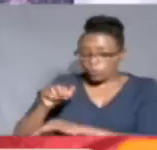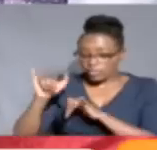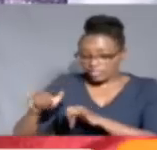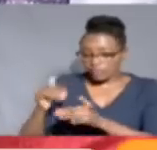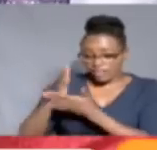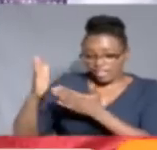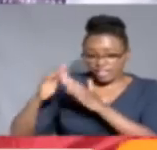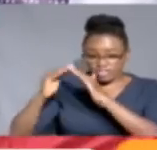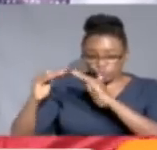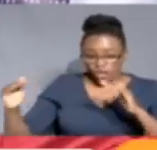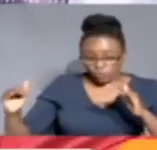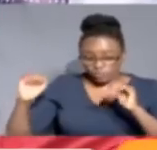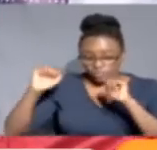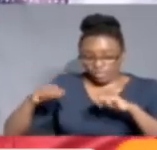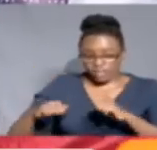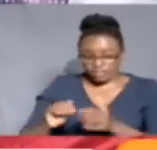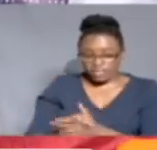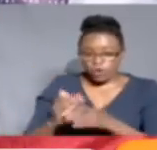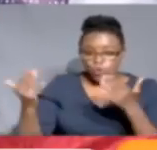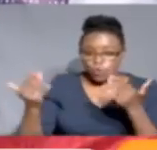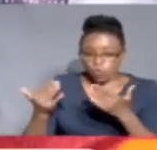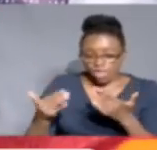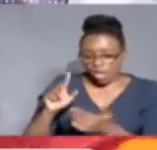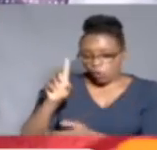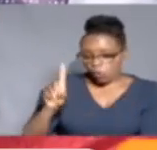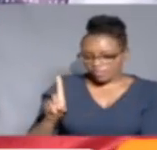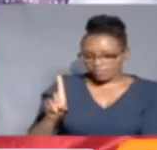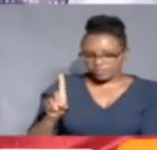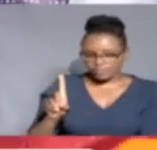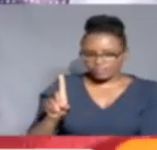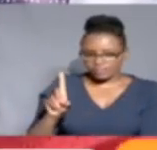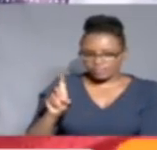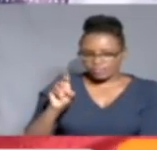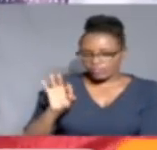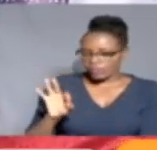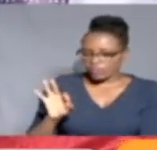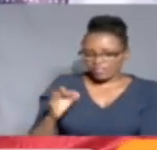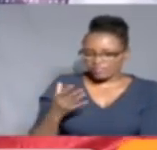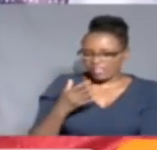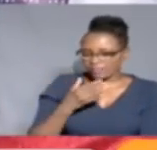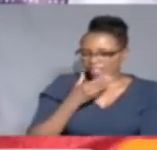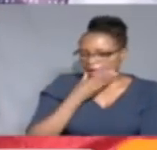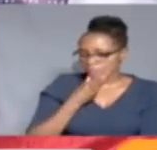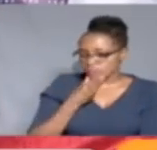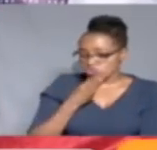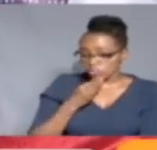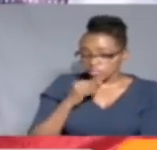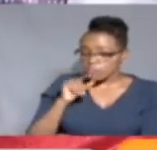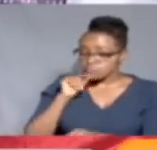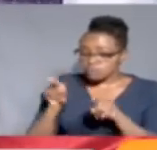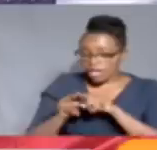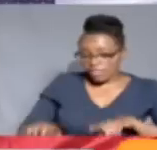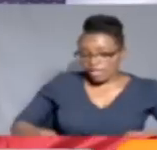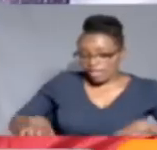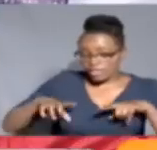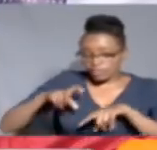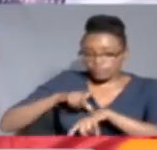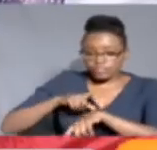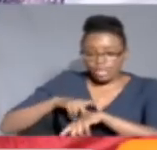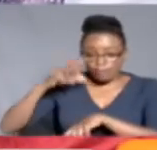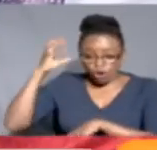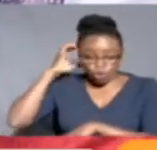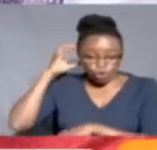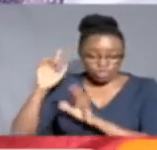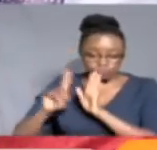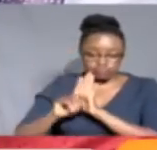rental house where one of the guy's brother used to stay, but he had gone to college.